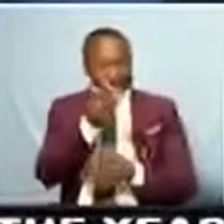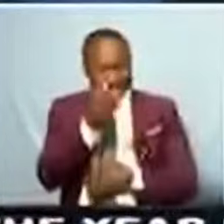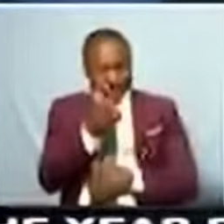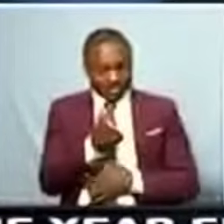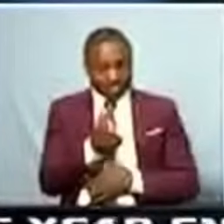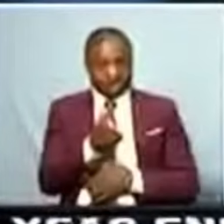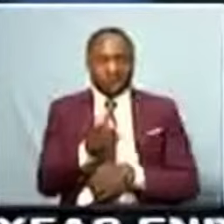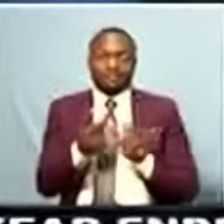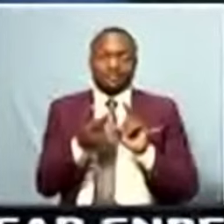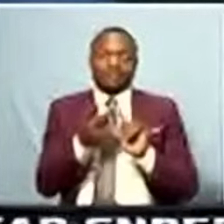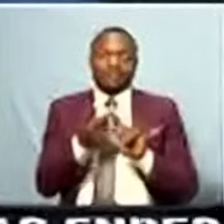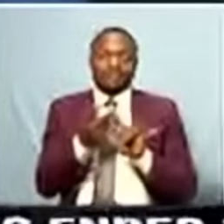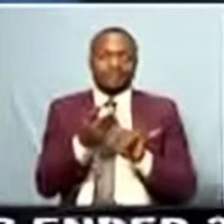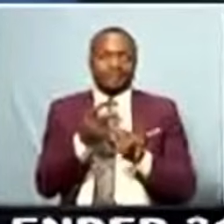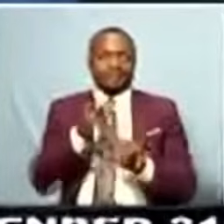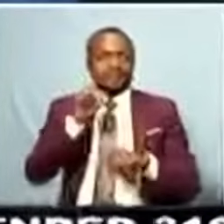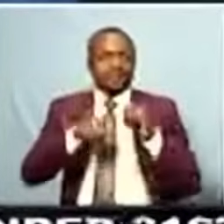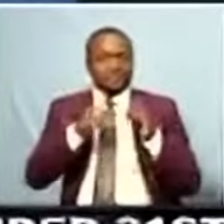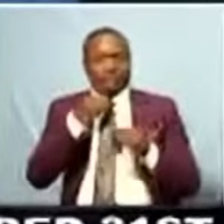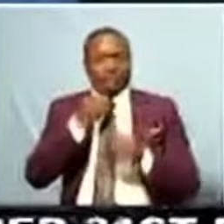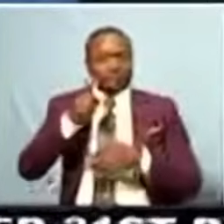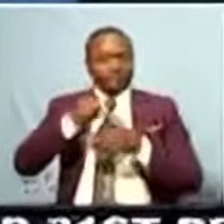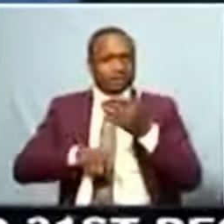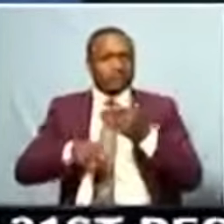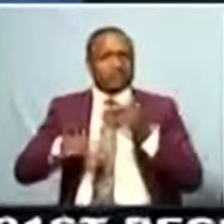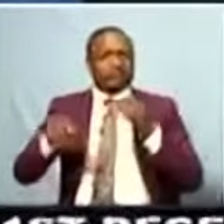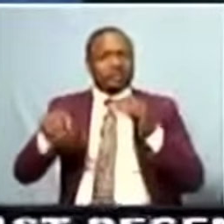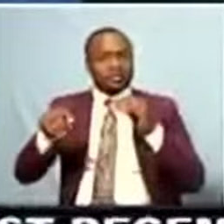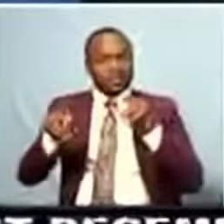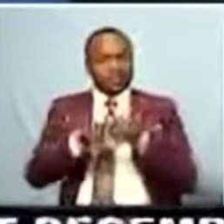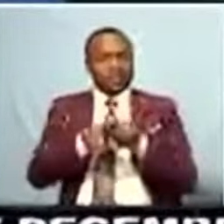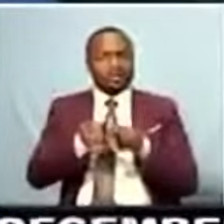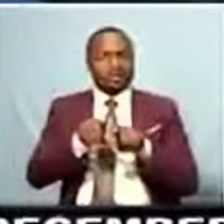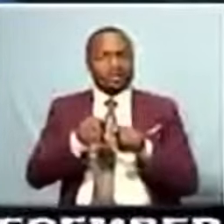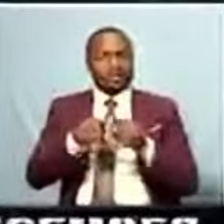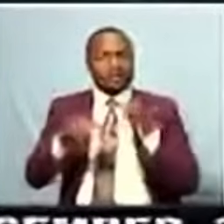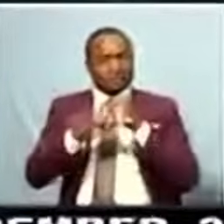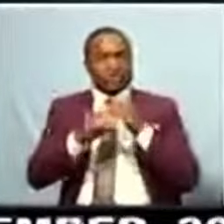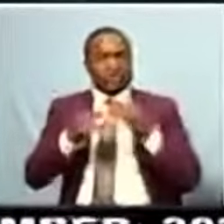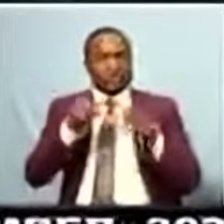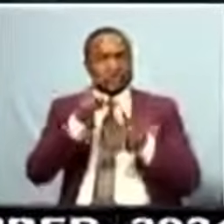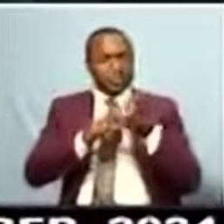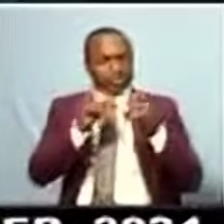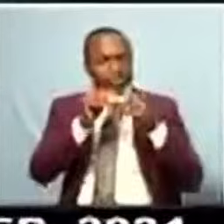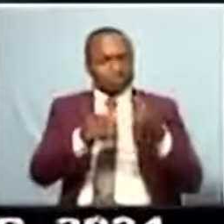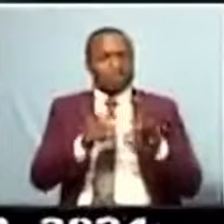secondly, he can't say the cost is equal to what has been given. Given where?